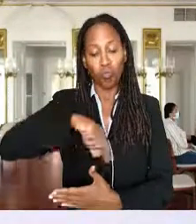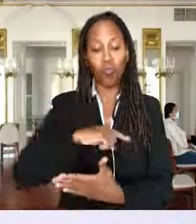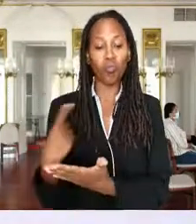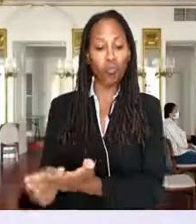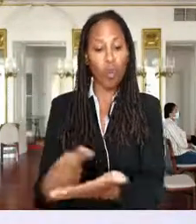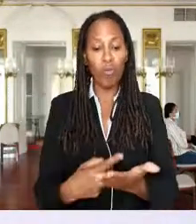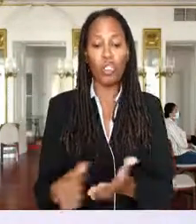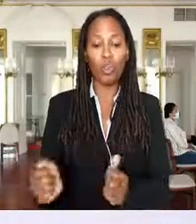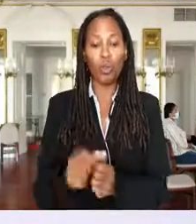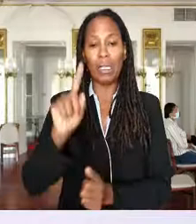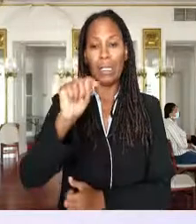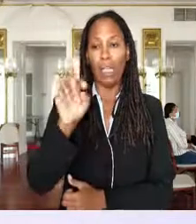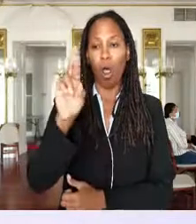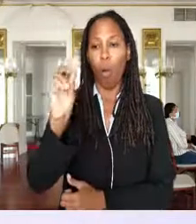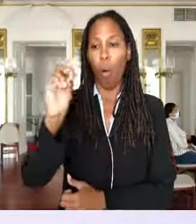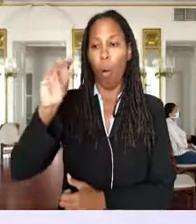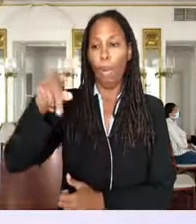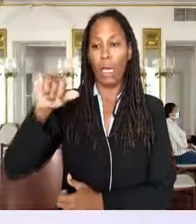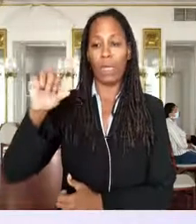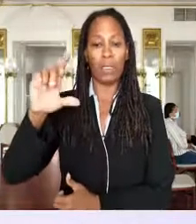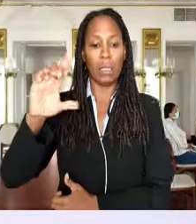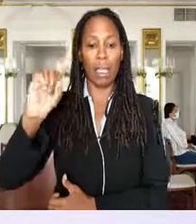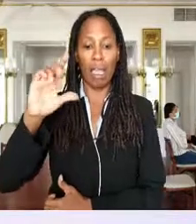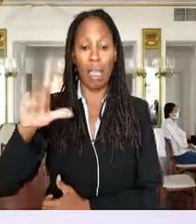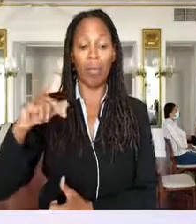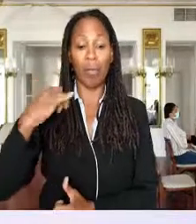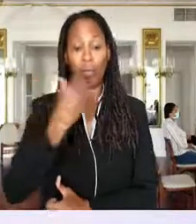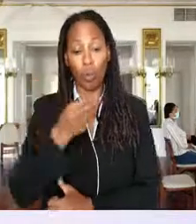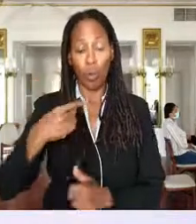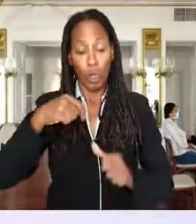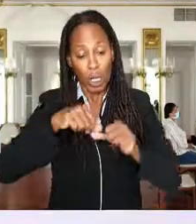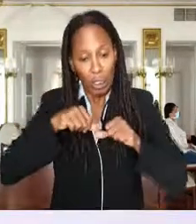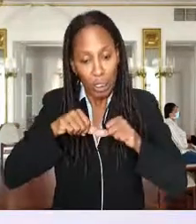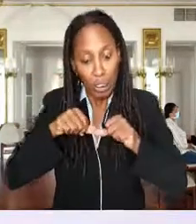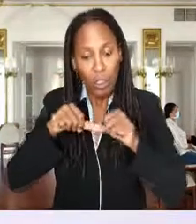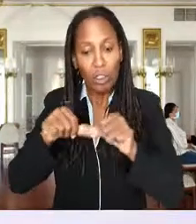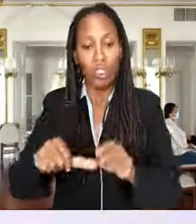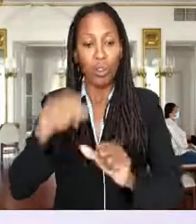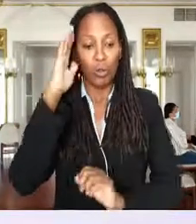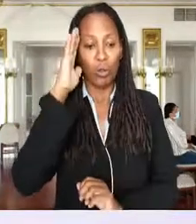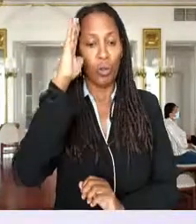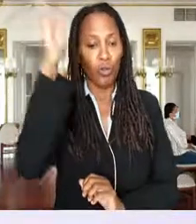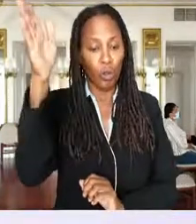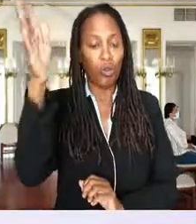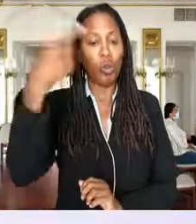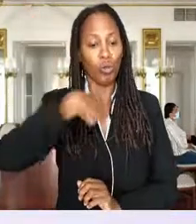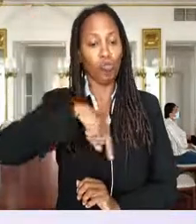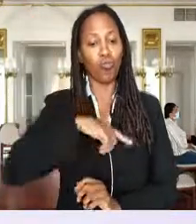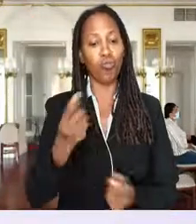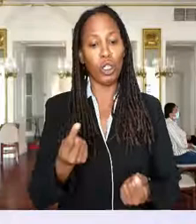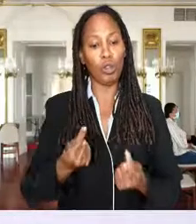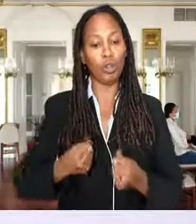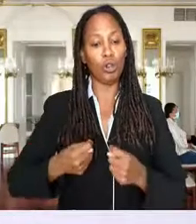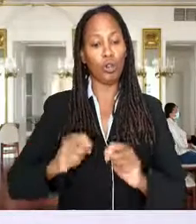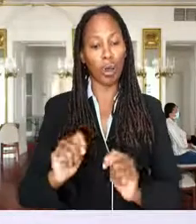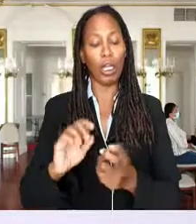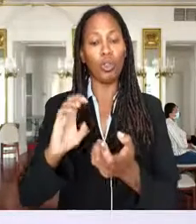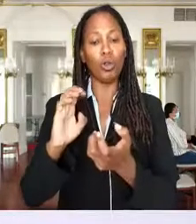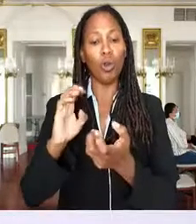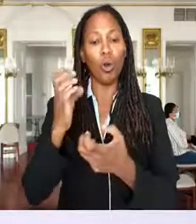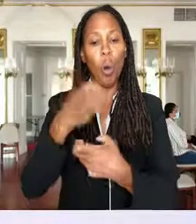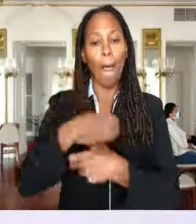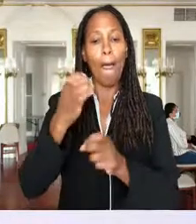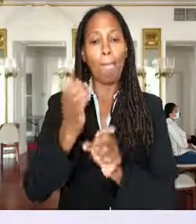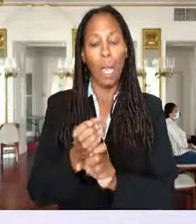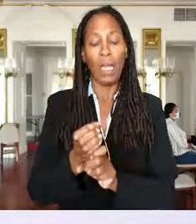Tropical. And as we push forward our regional agenda in the Caribbean, what we want to do is make the Virgin Islands a pivotal part of